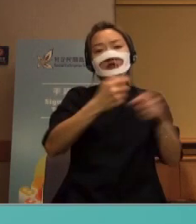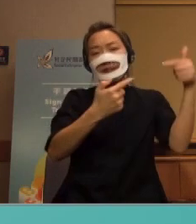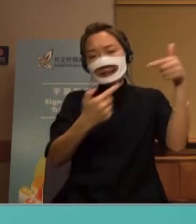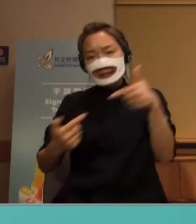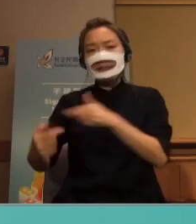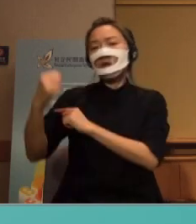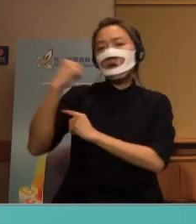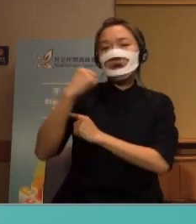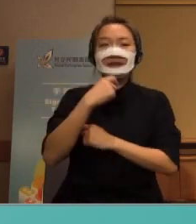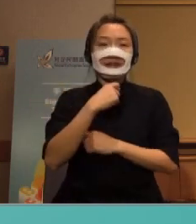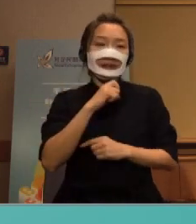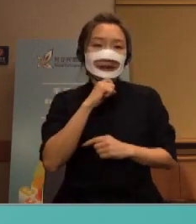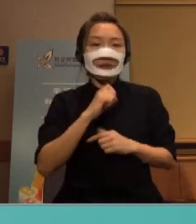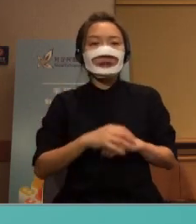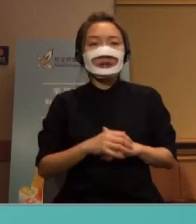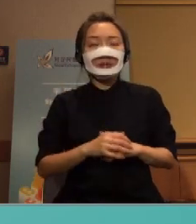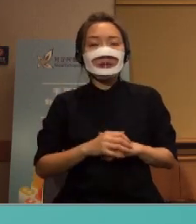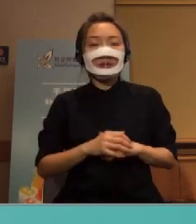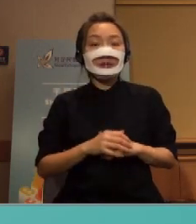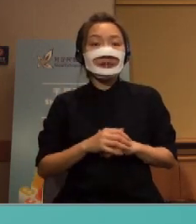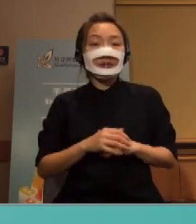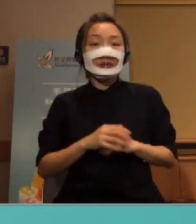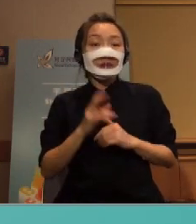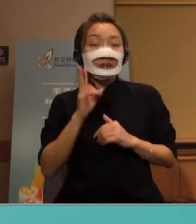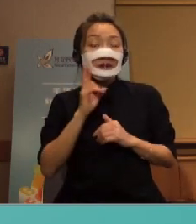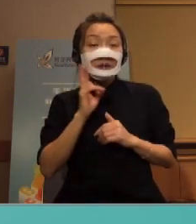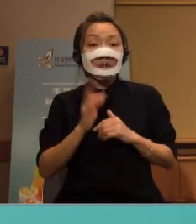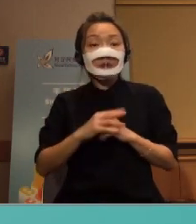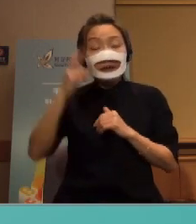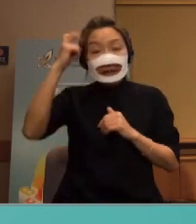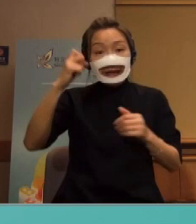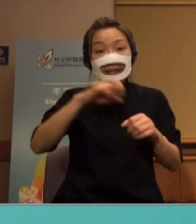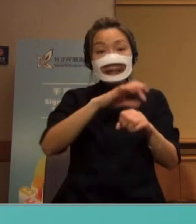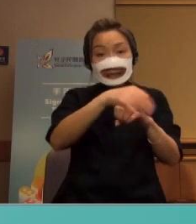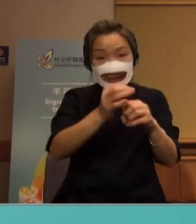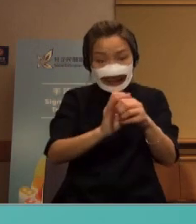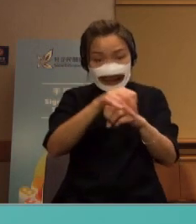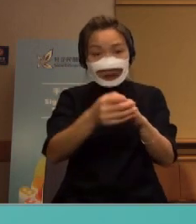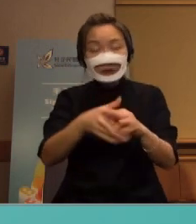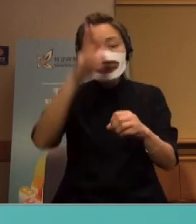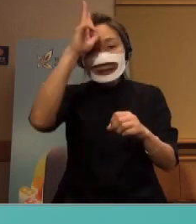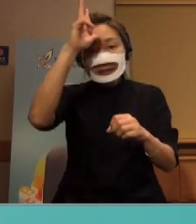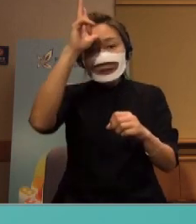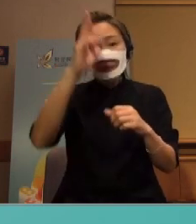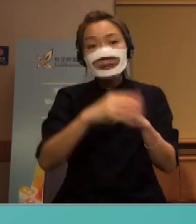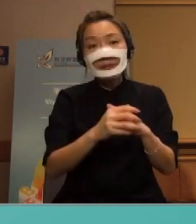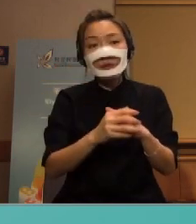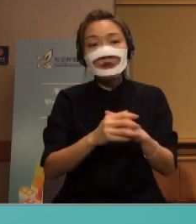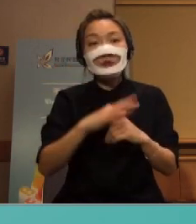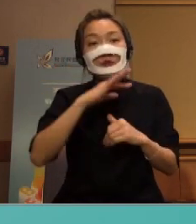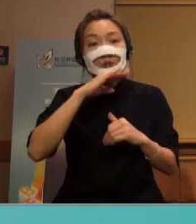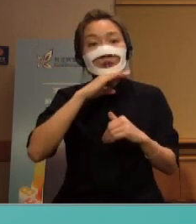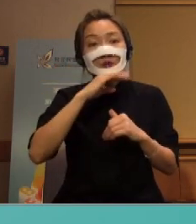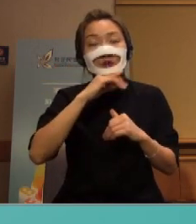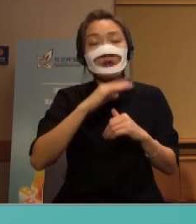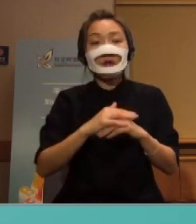and forces companies to actually have to remove CO2, otherwise you get fined or penalized. That's usually called a compliance carbon market. And